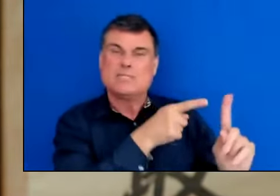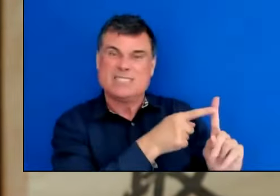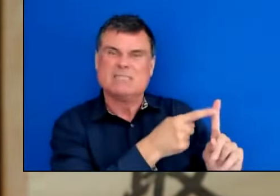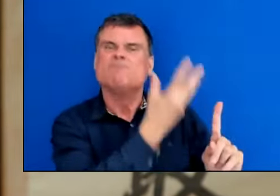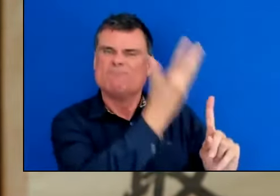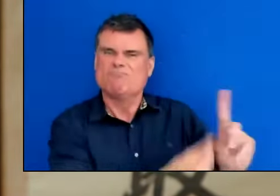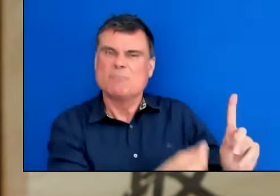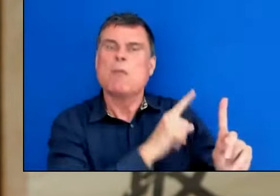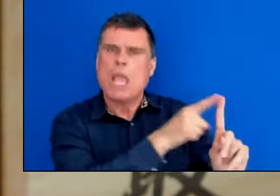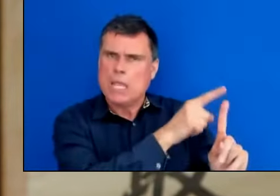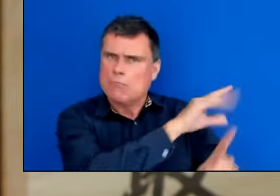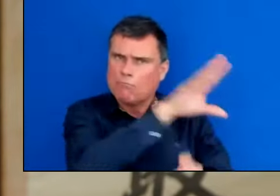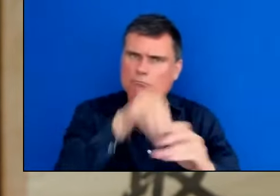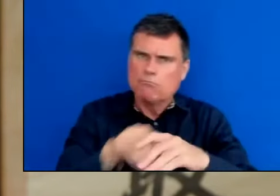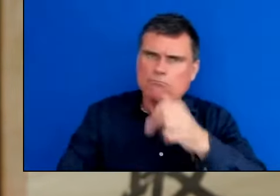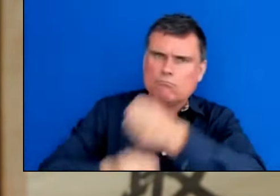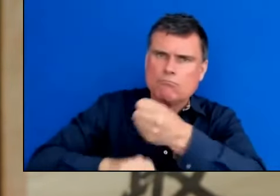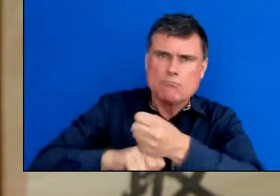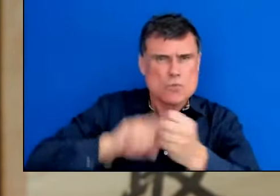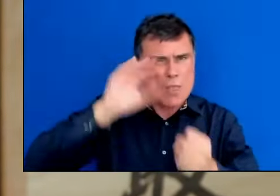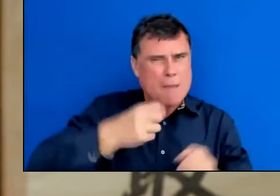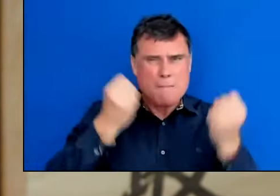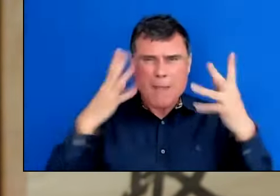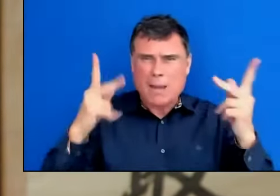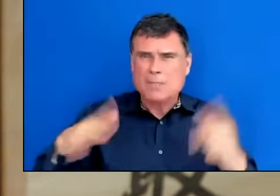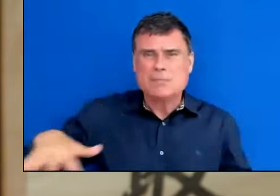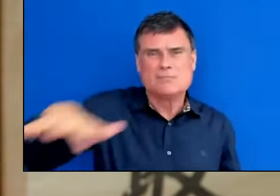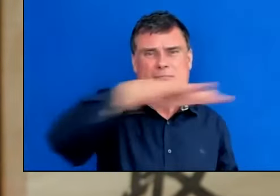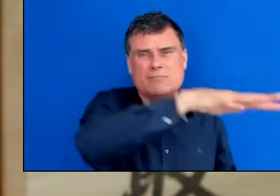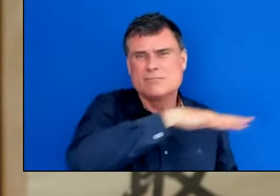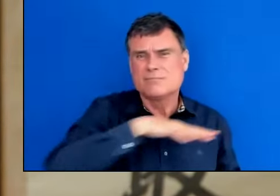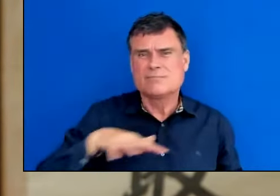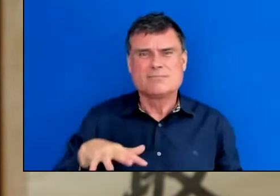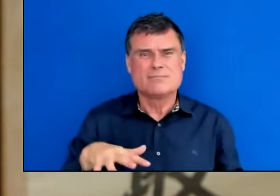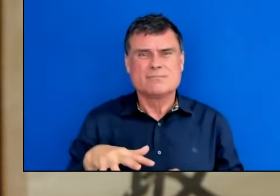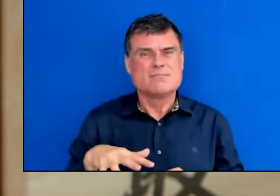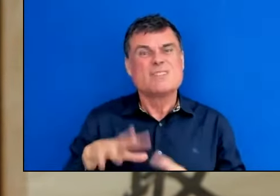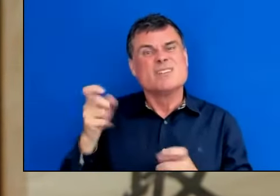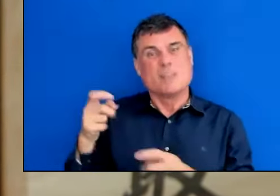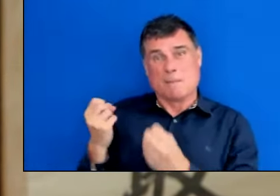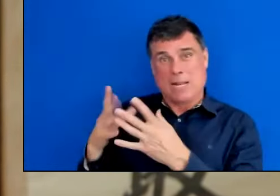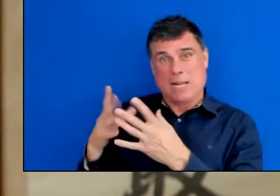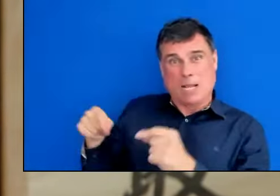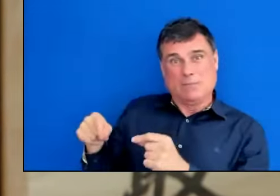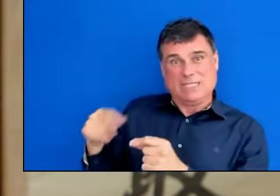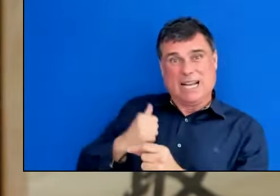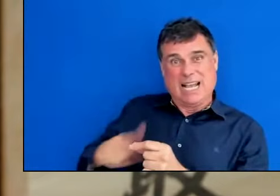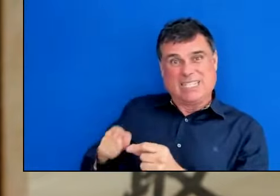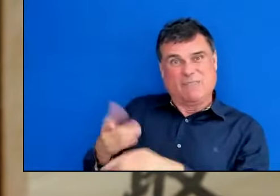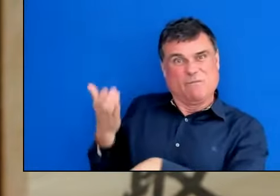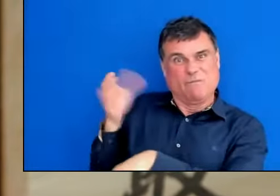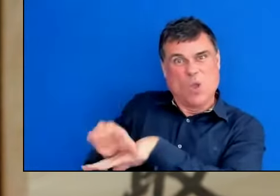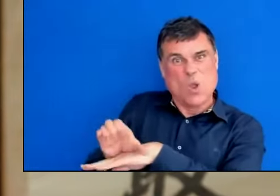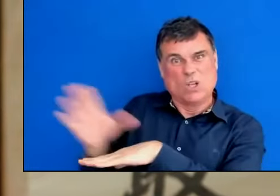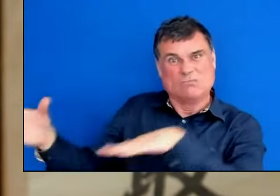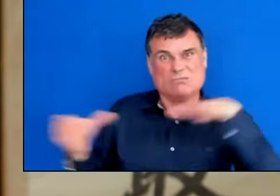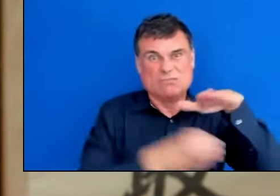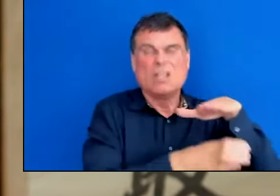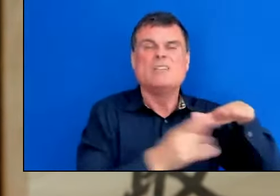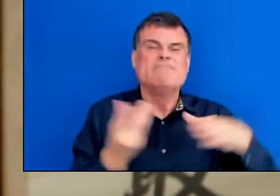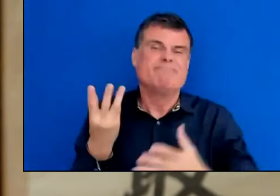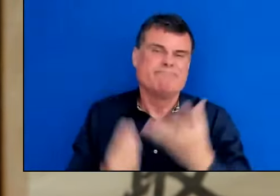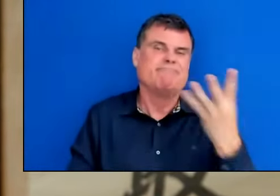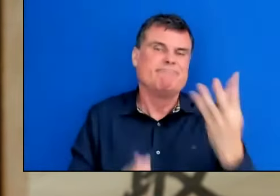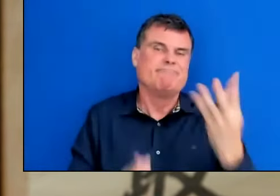there are so many folks, so many people who were impacted by the internment and regrettably have passed away now. In fact, the majority of the people, including